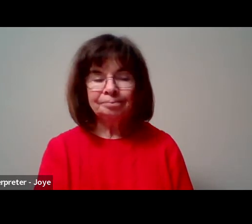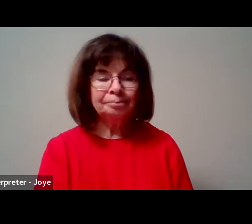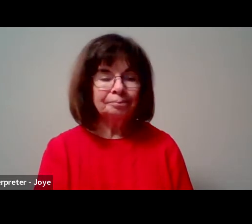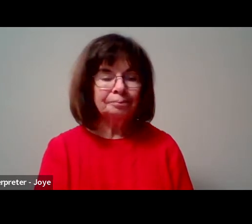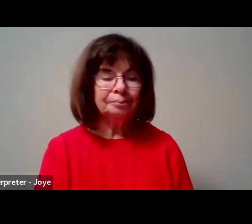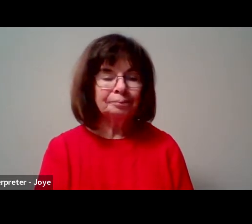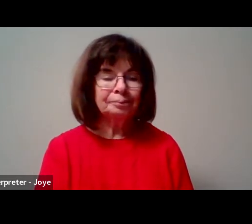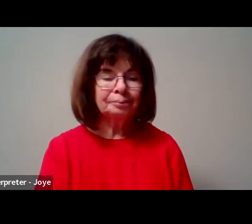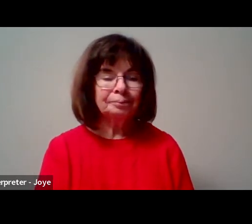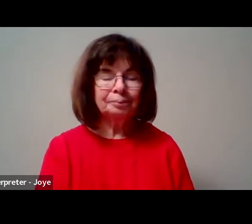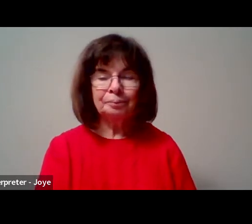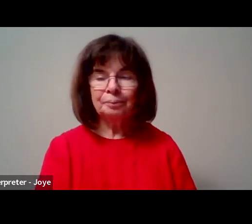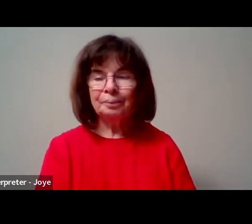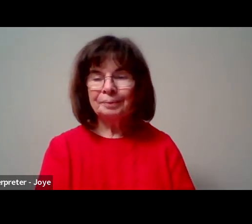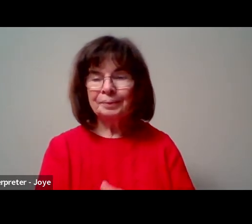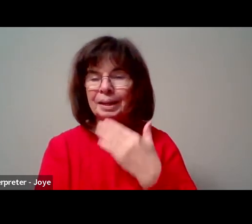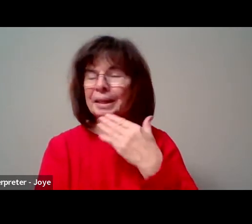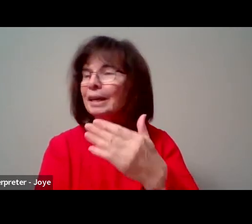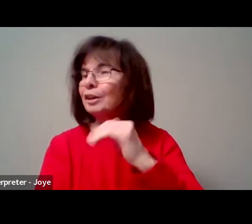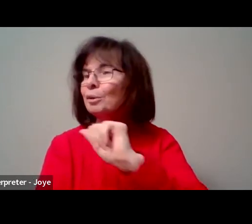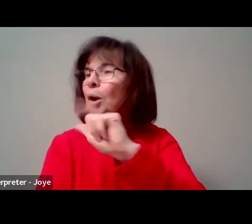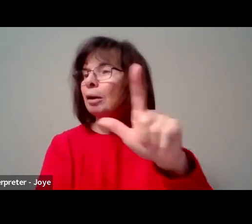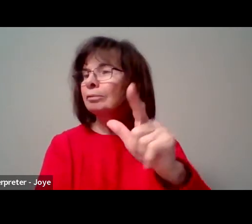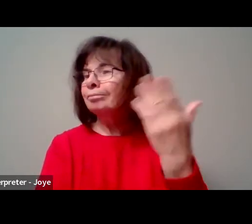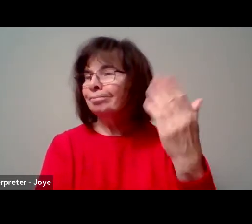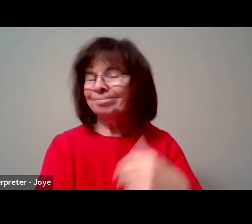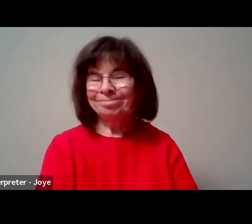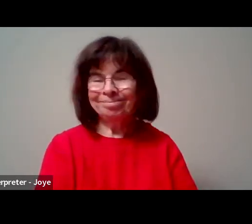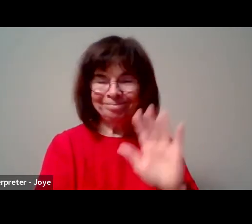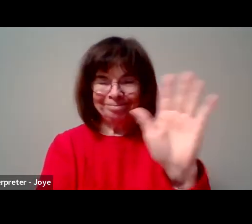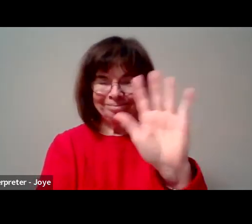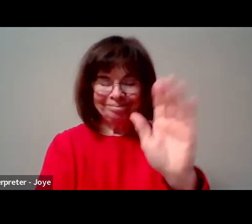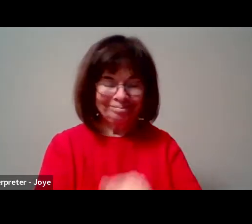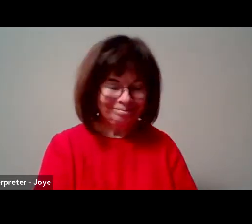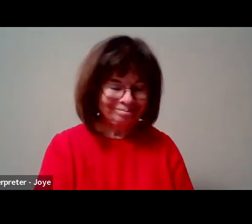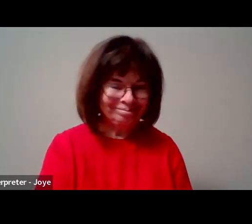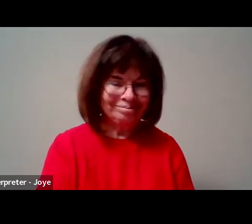Thank you all. Thanks, interpreters.